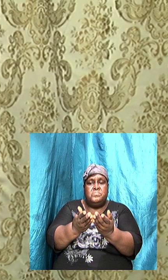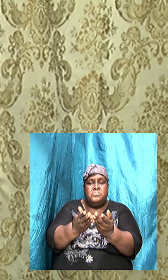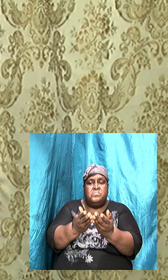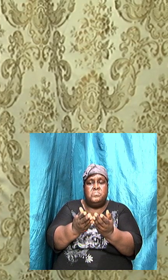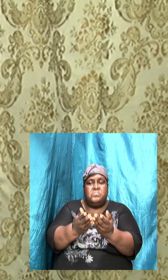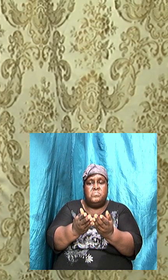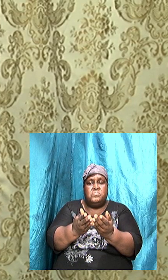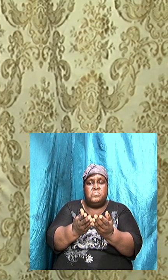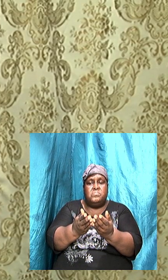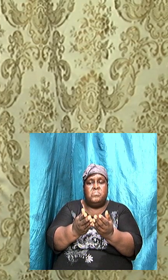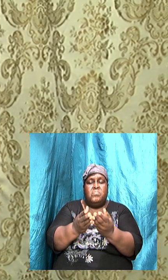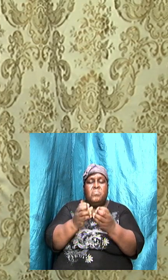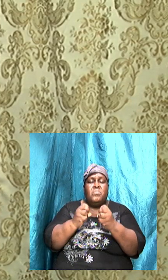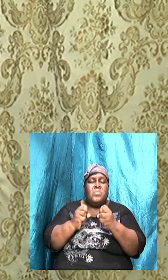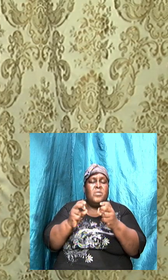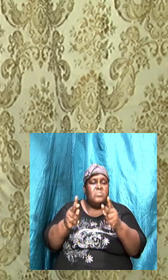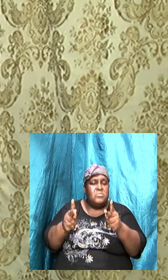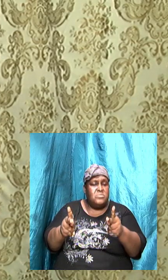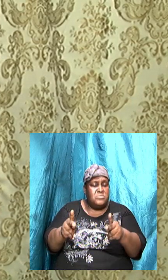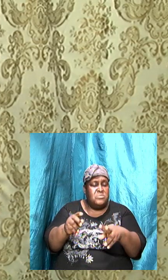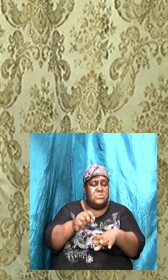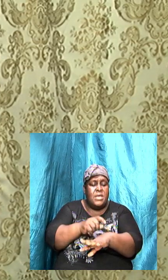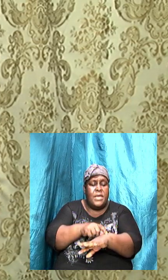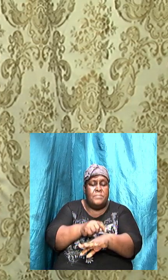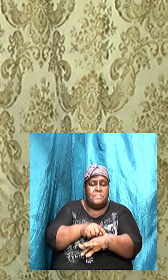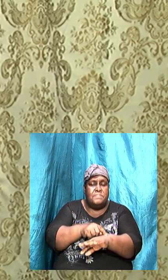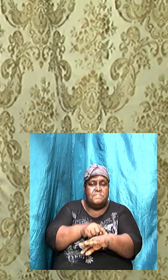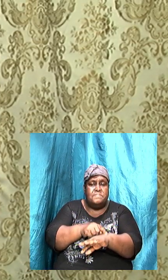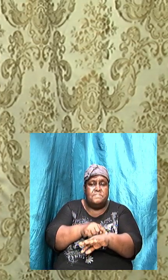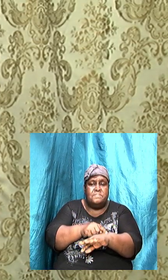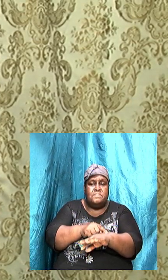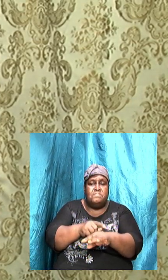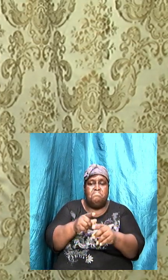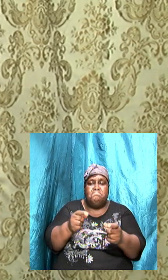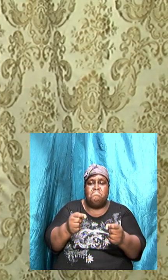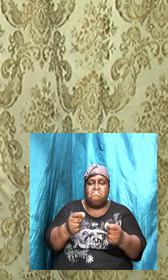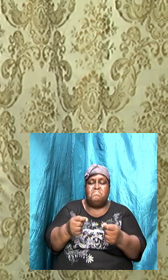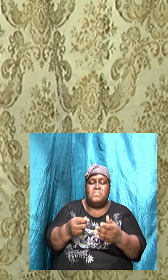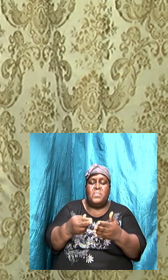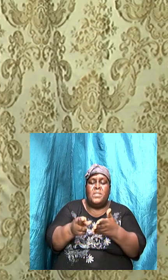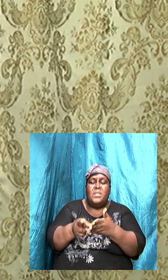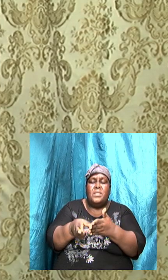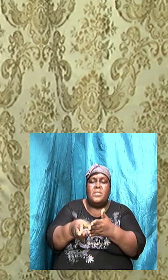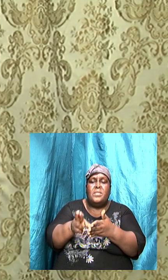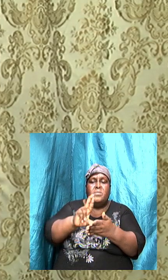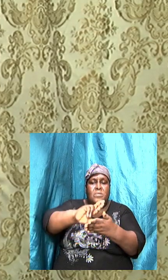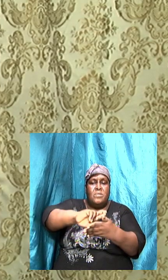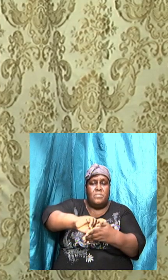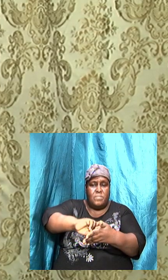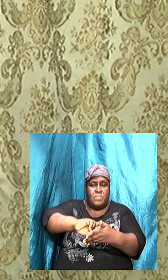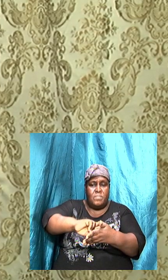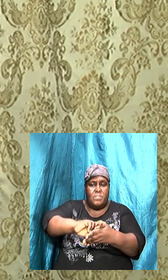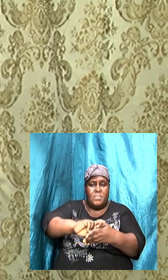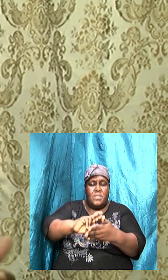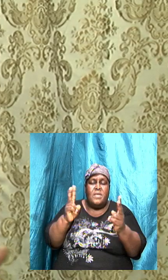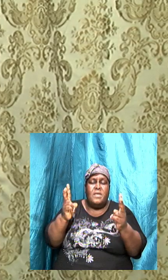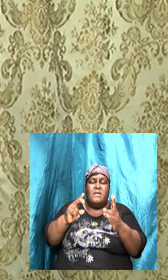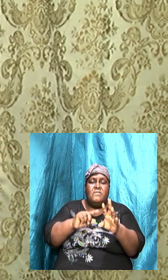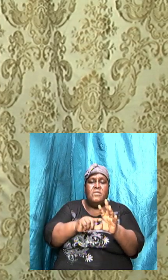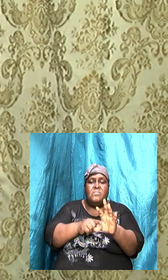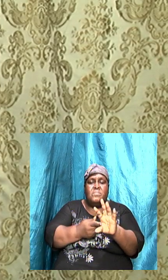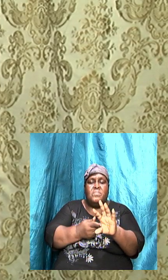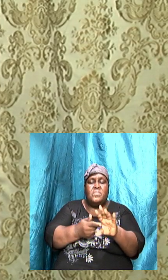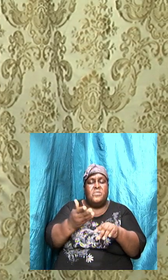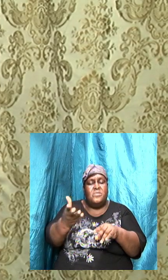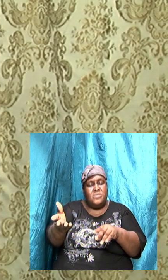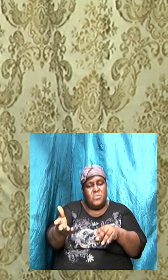is an opportune time to do a little recap from the very beginning. Those that are